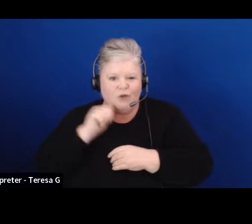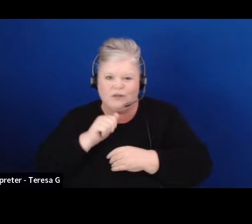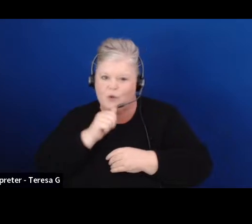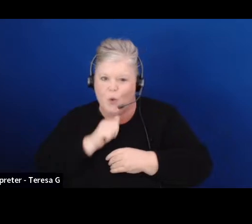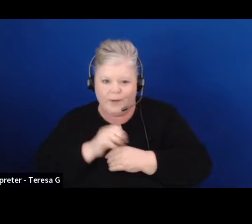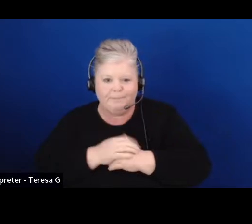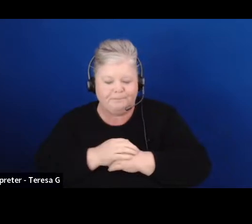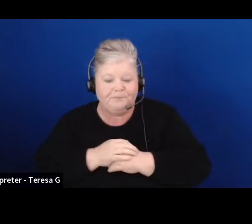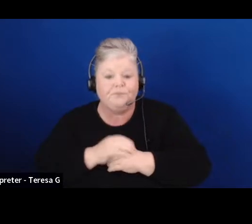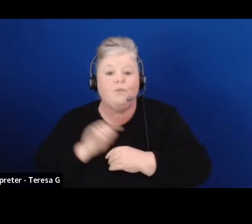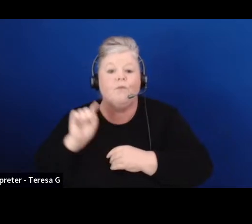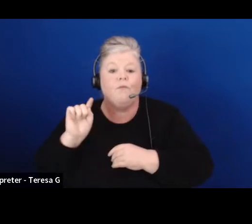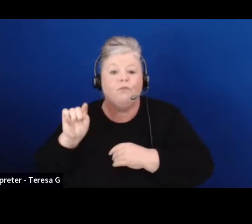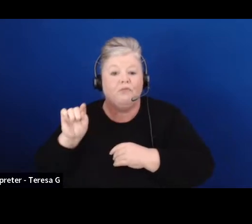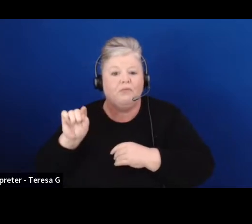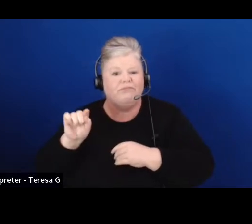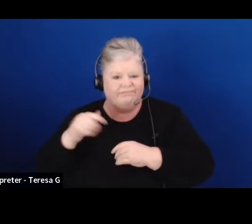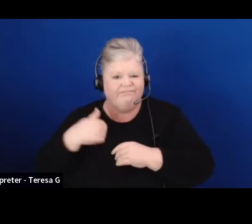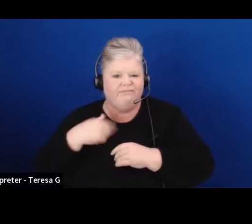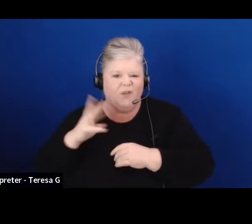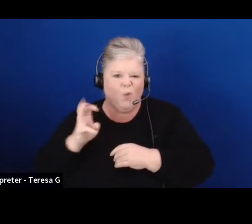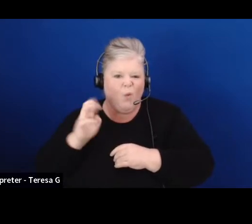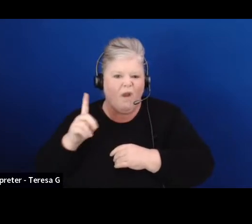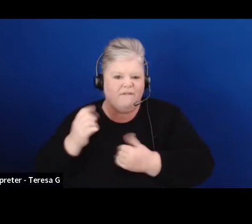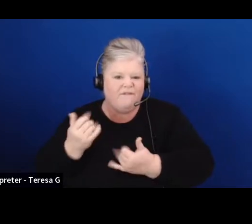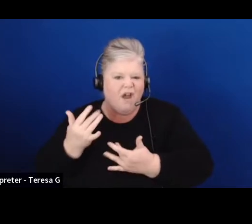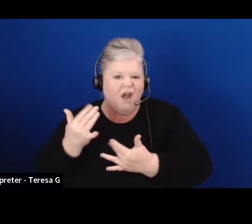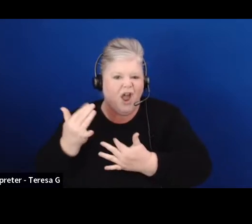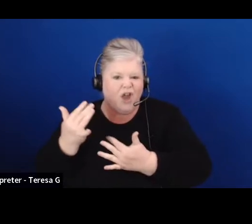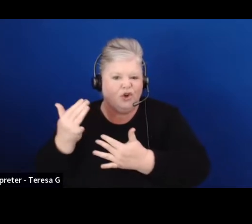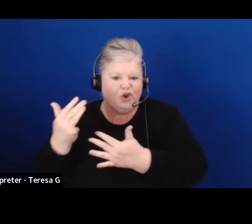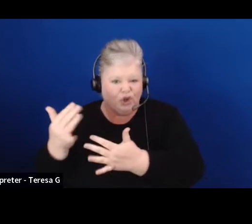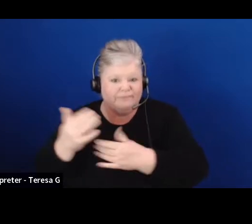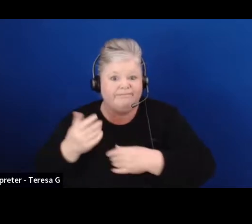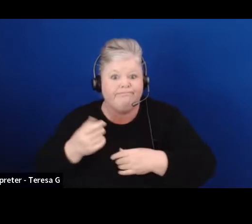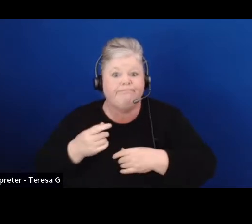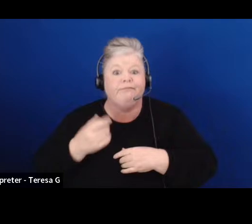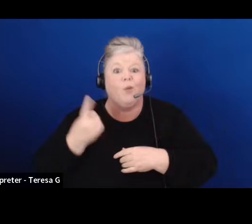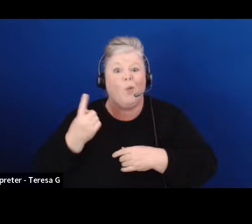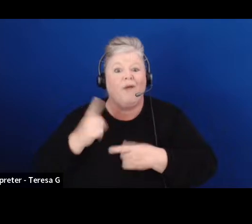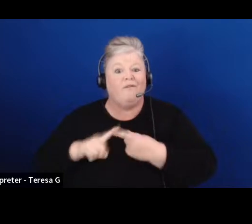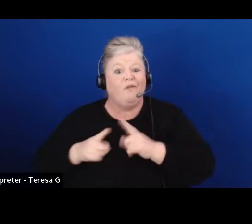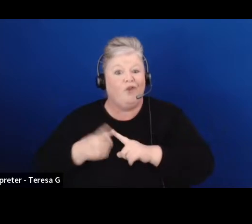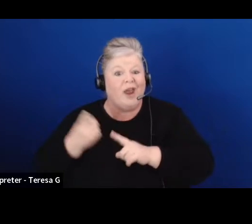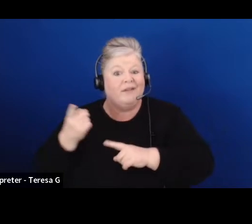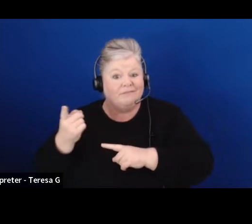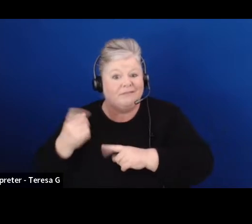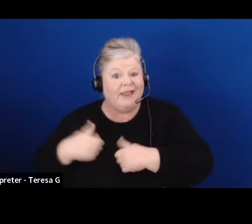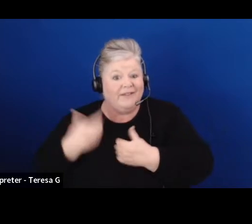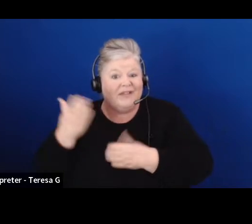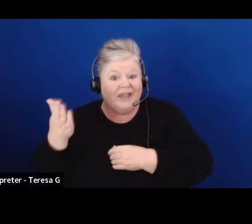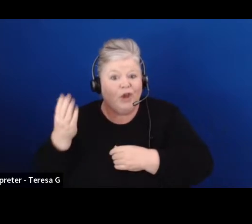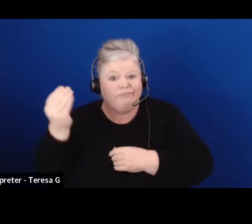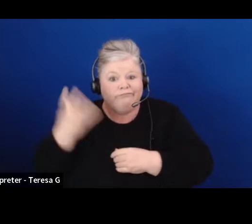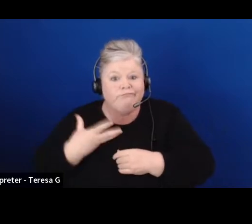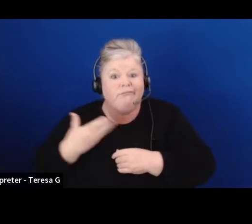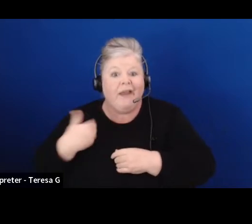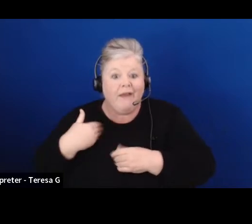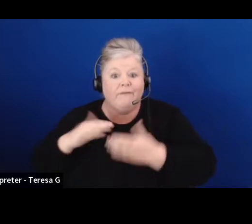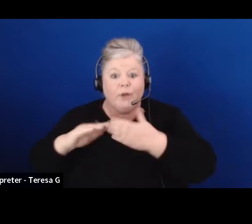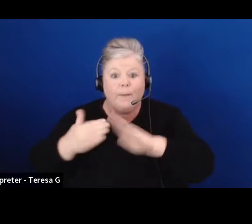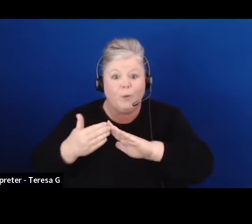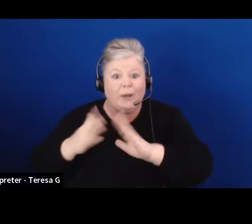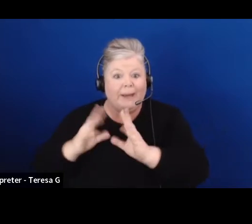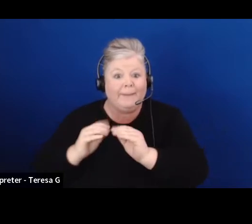community, there was a wildfire approaching. And a friend of mine who lives up there let me know that there was a community